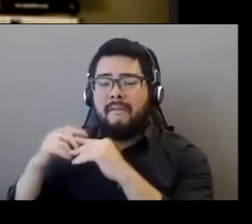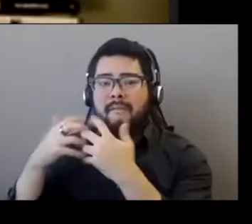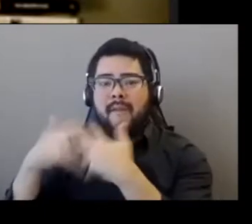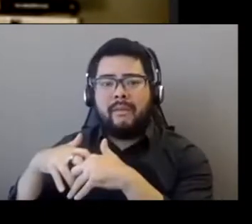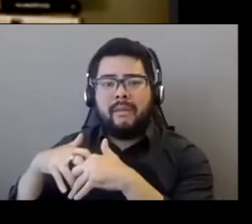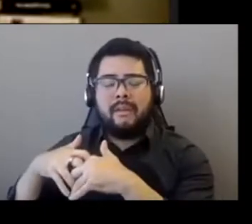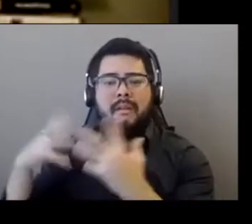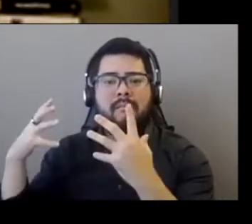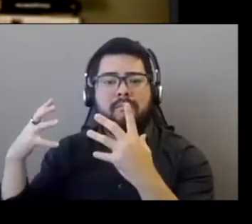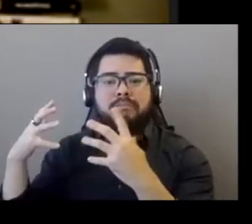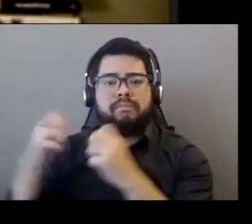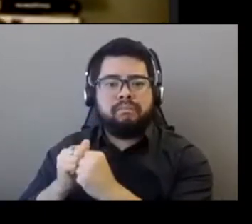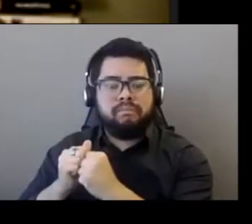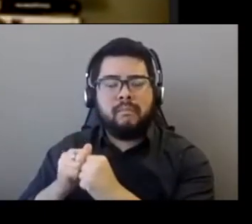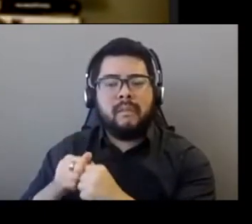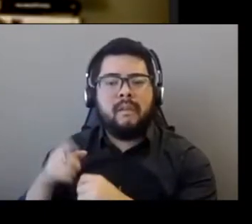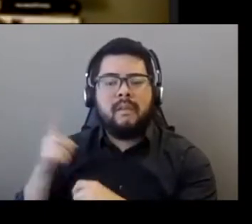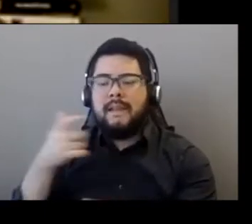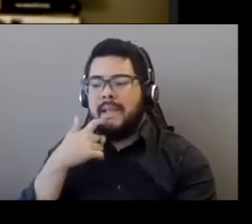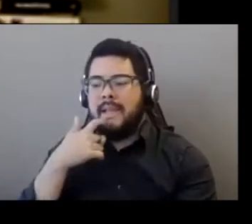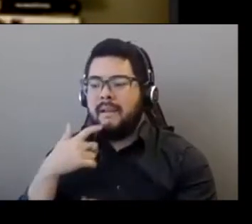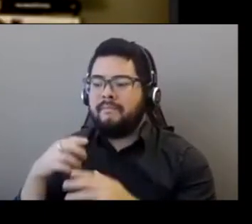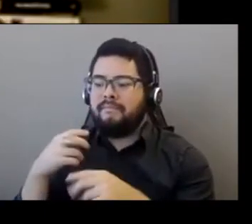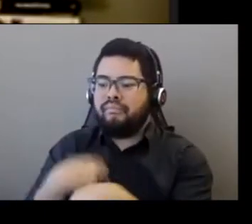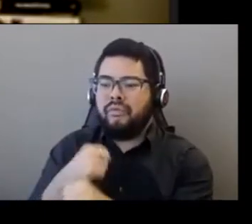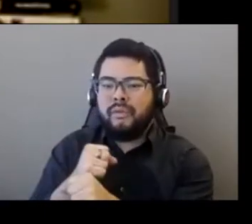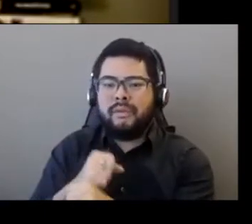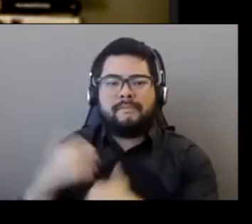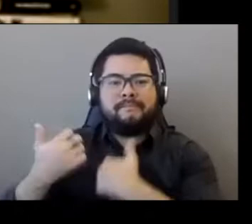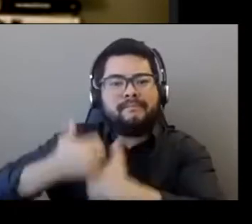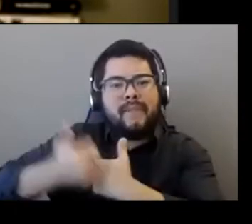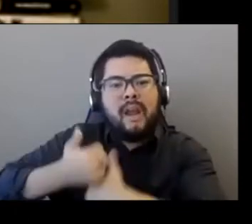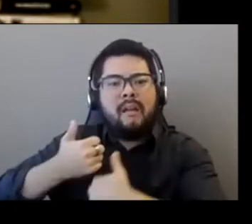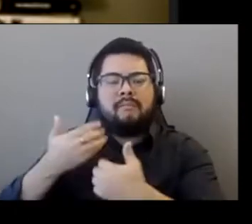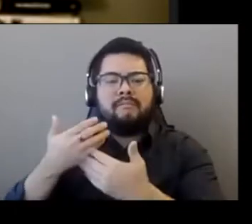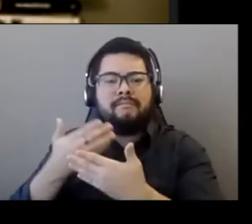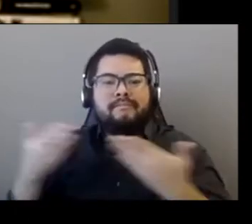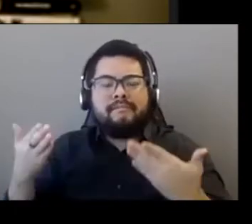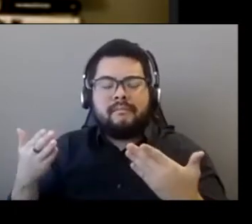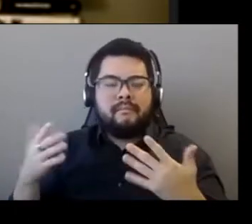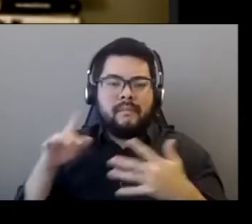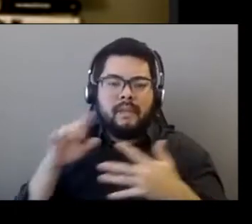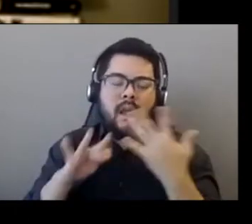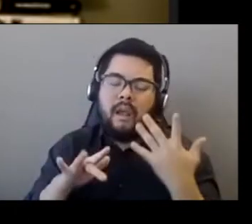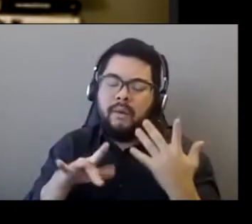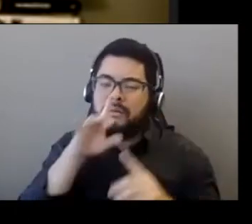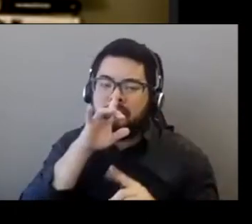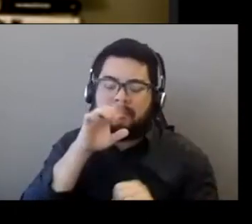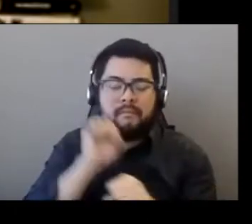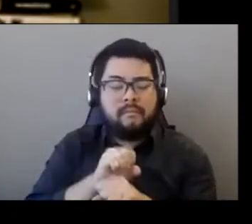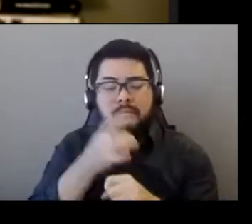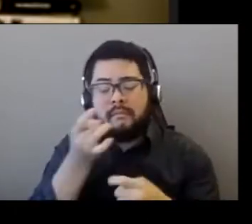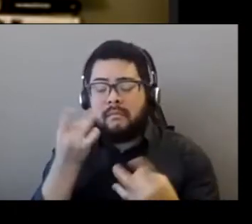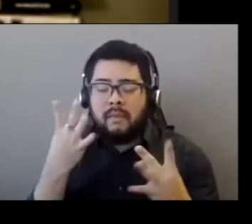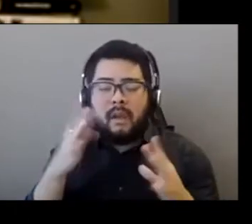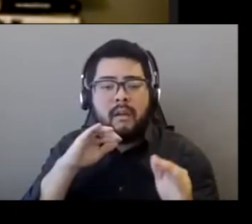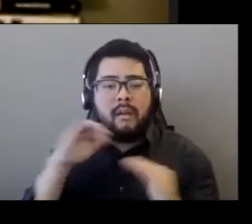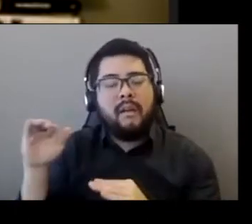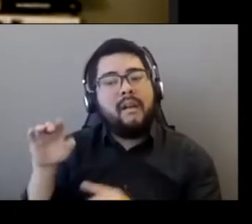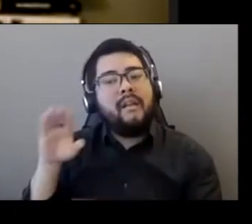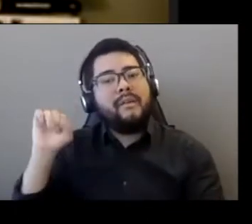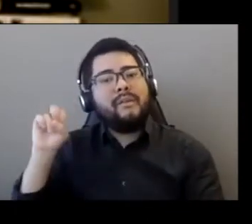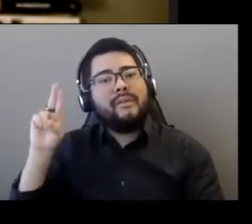it produced, you know, weapons or something. Total nonsense. It was an act of absolute arrogance. Well, Sudan doesn't have a